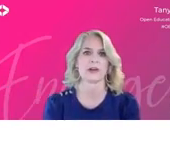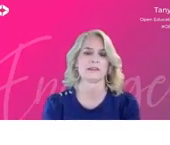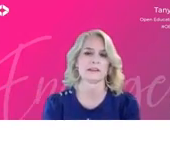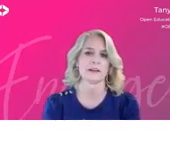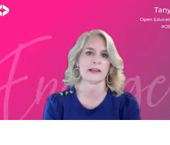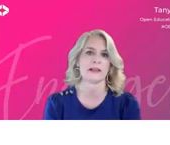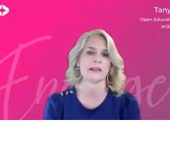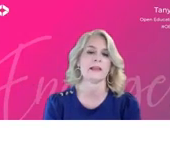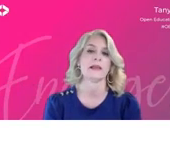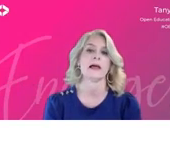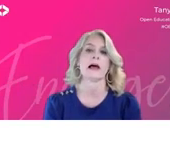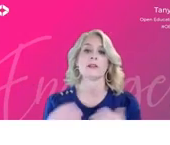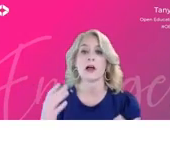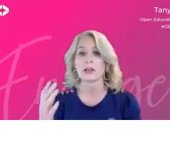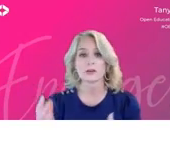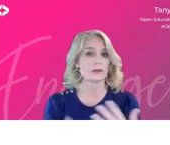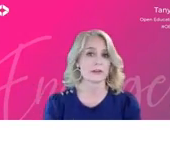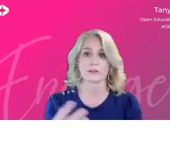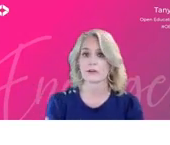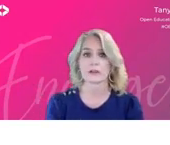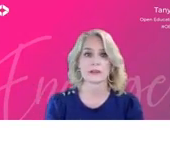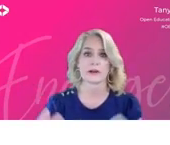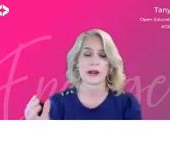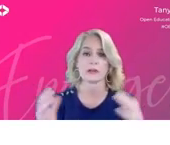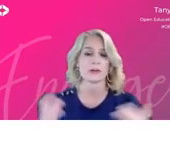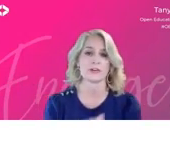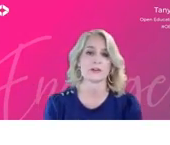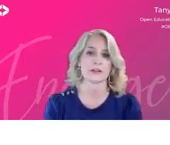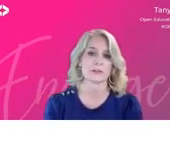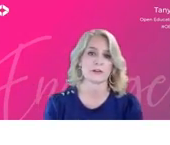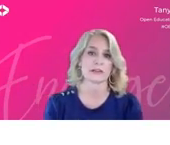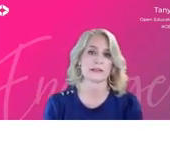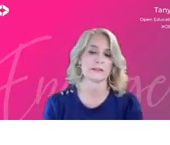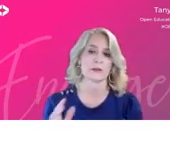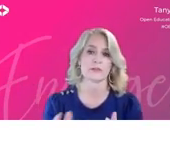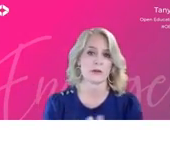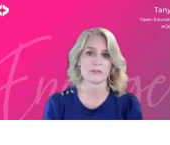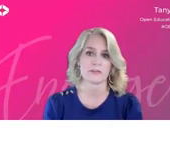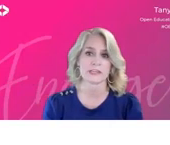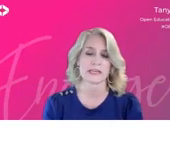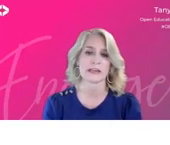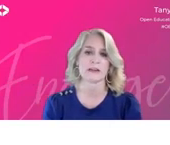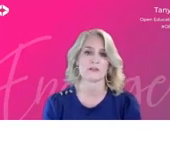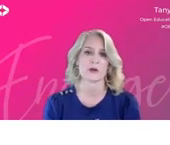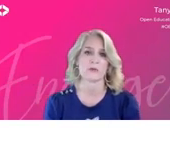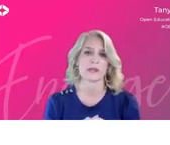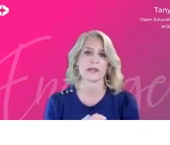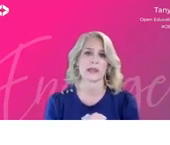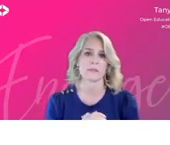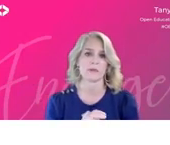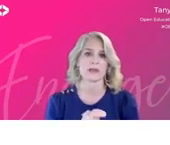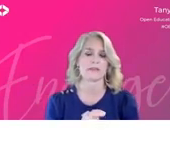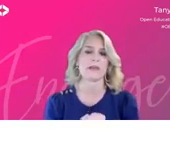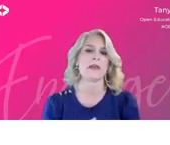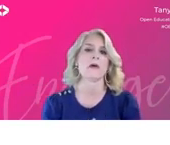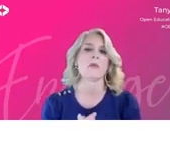selection criteria, how long your learning circle or how large your learning circle is. 12 to 15 is what we